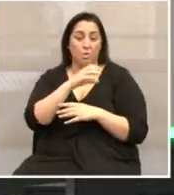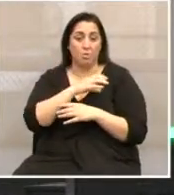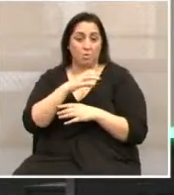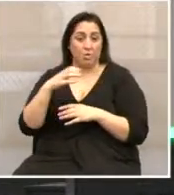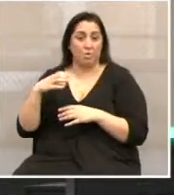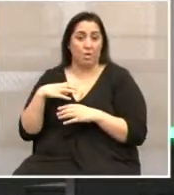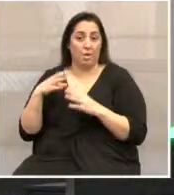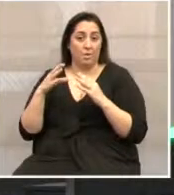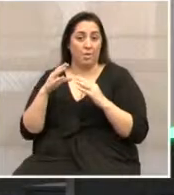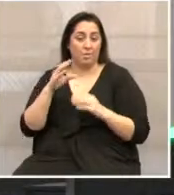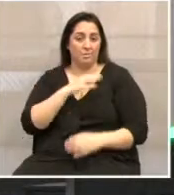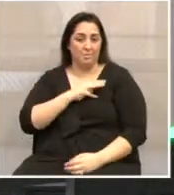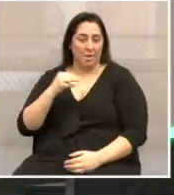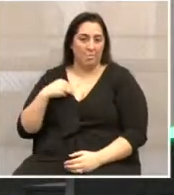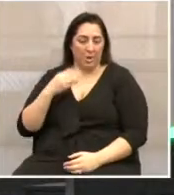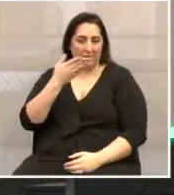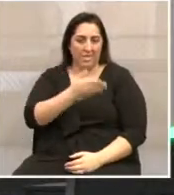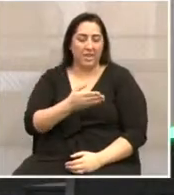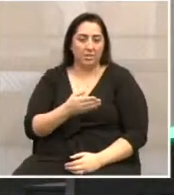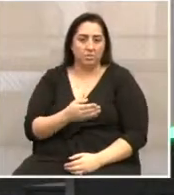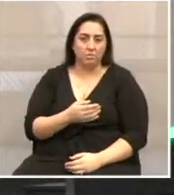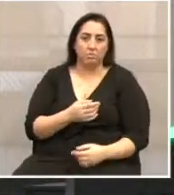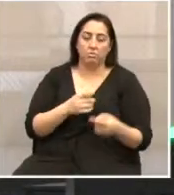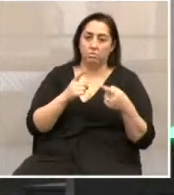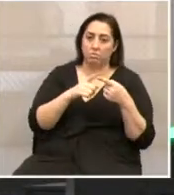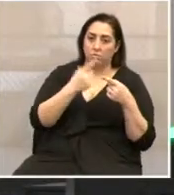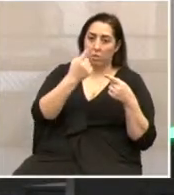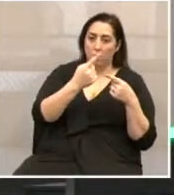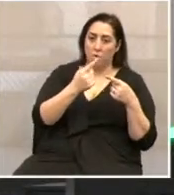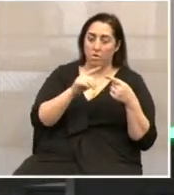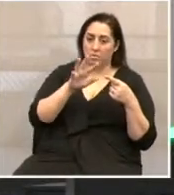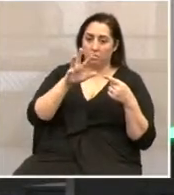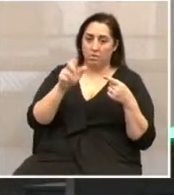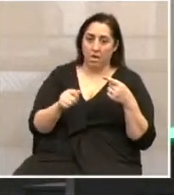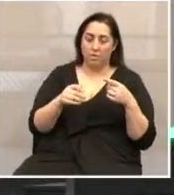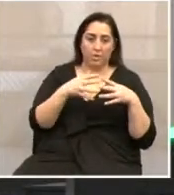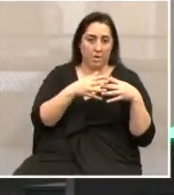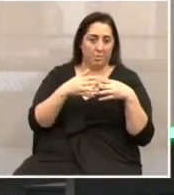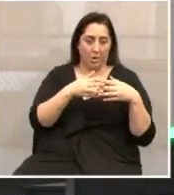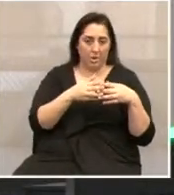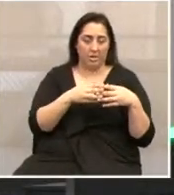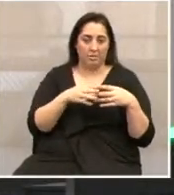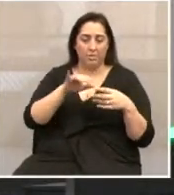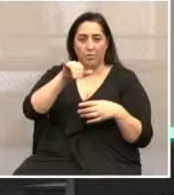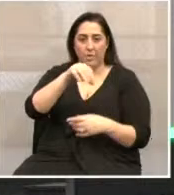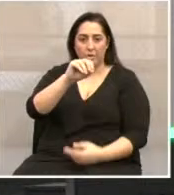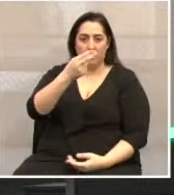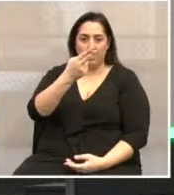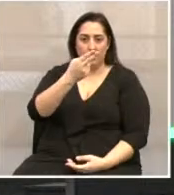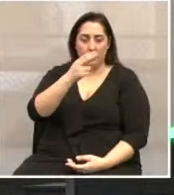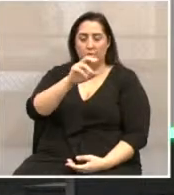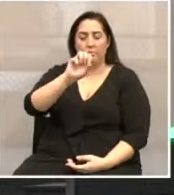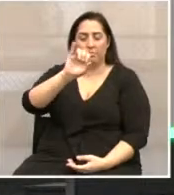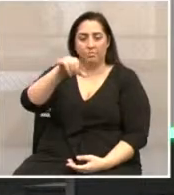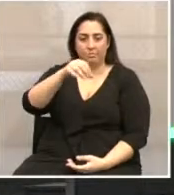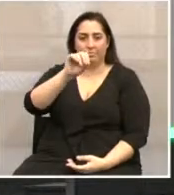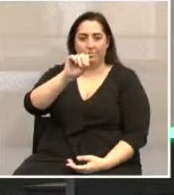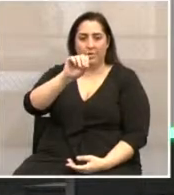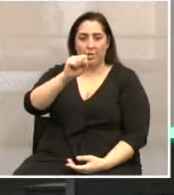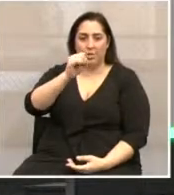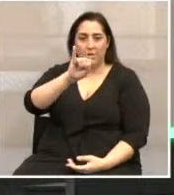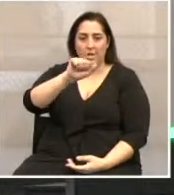Florida. One of those became an African American congressman. His name was Josiah Walls, and he was from the Tallahassee area,